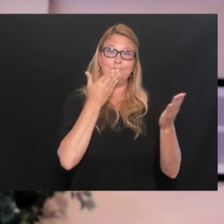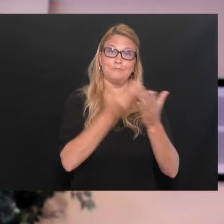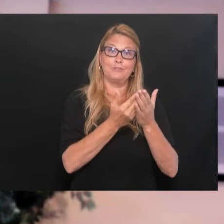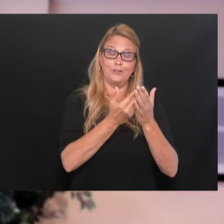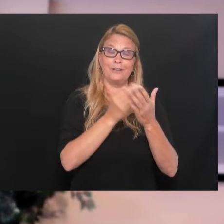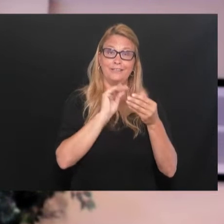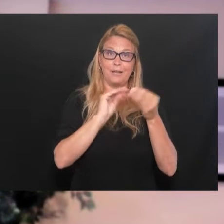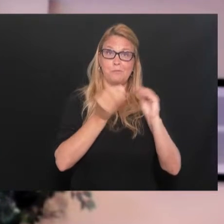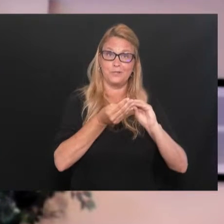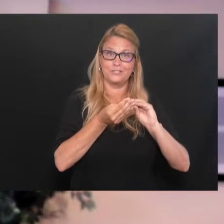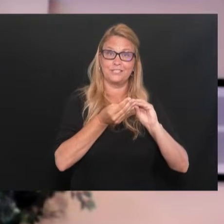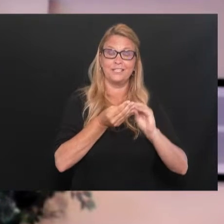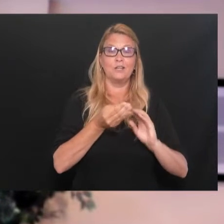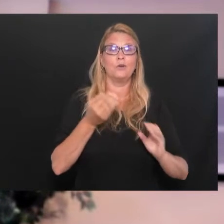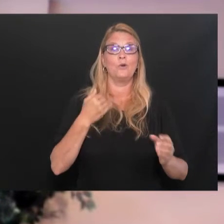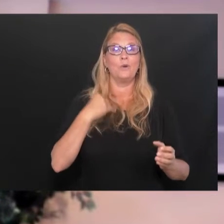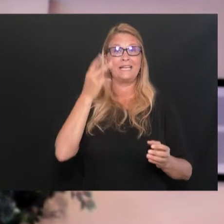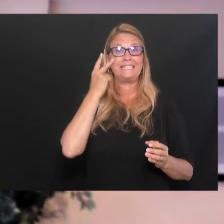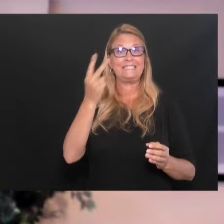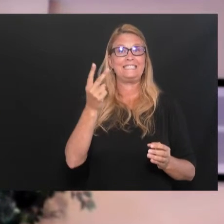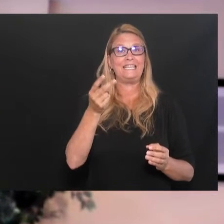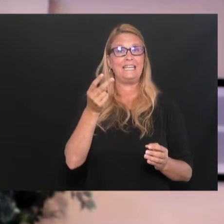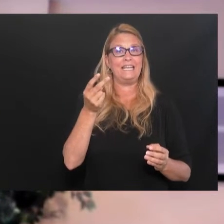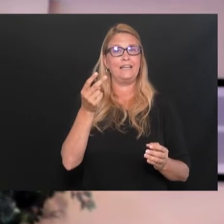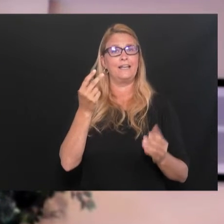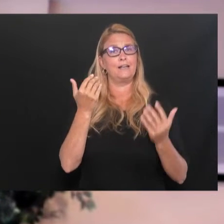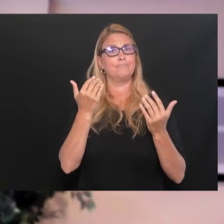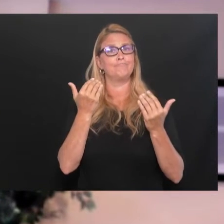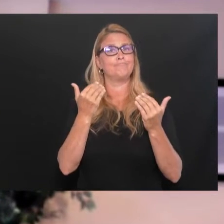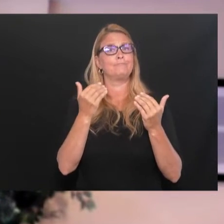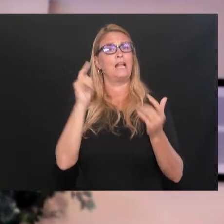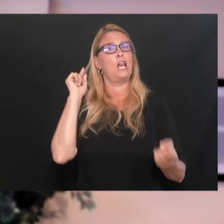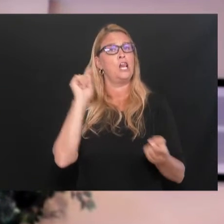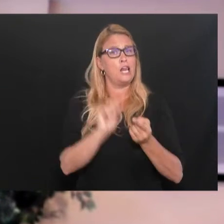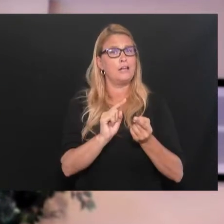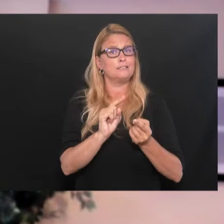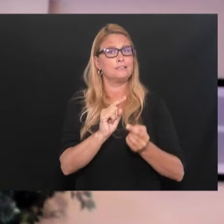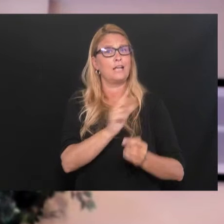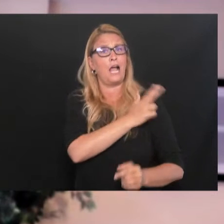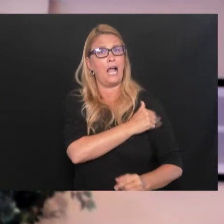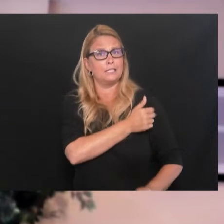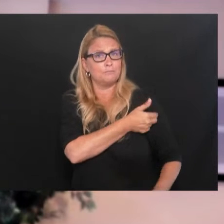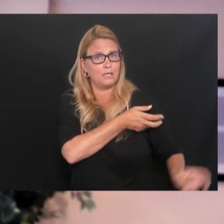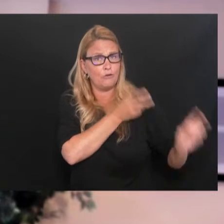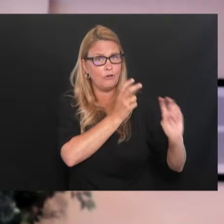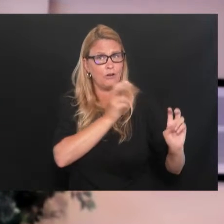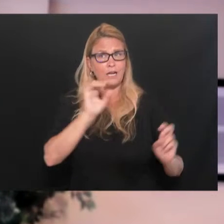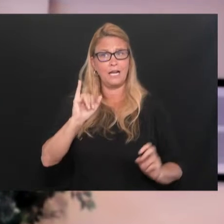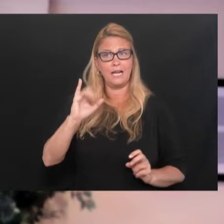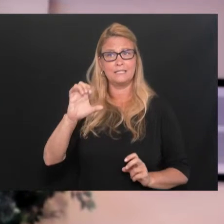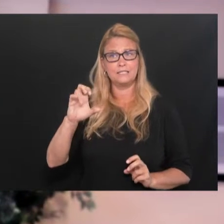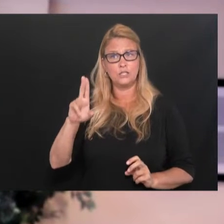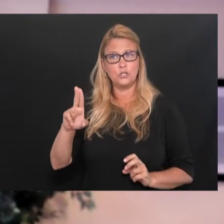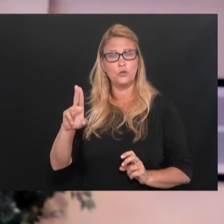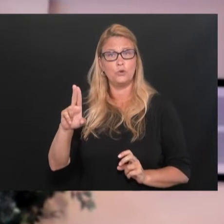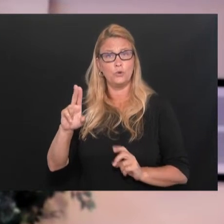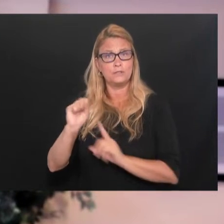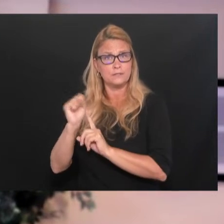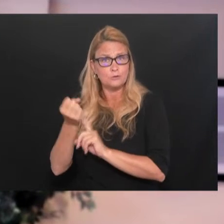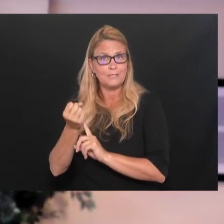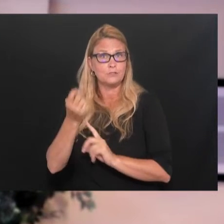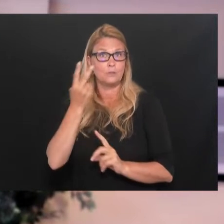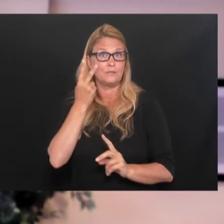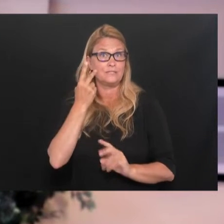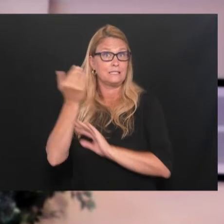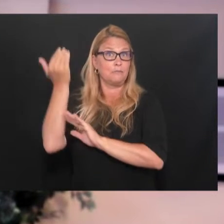We certainly see fewer hospitalizations and ICU cases than we've